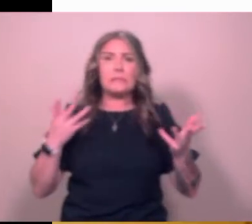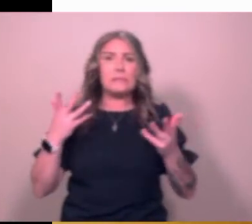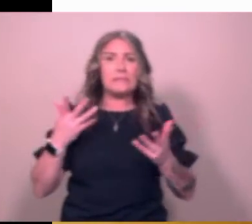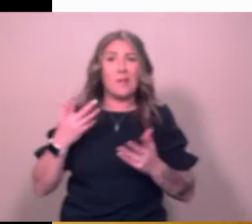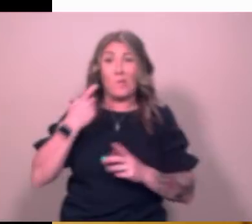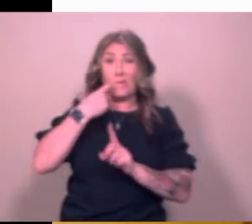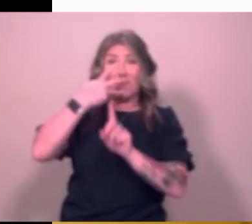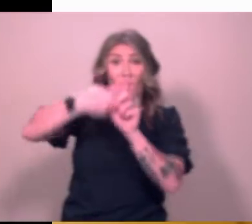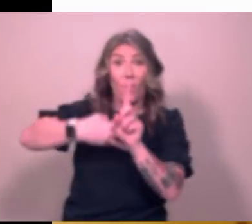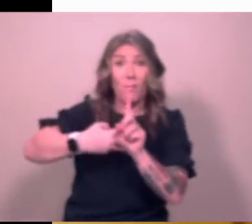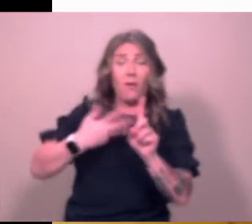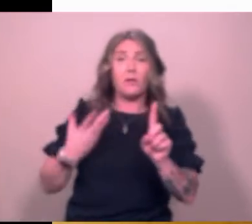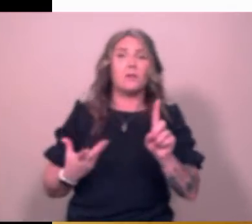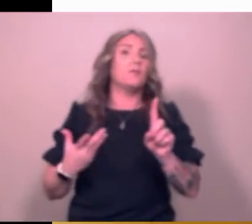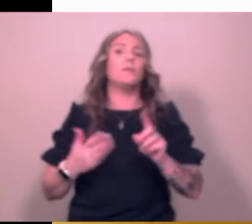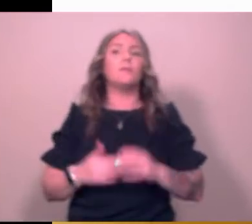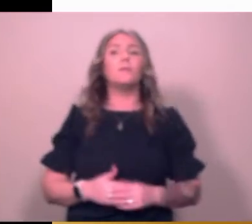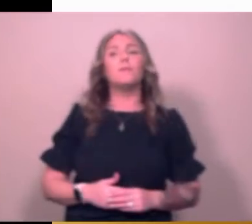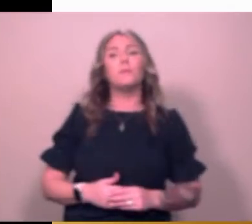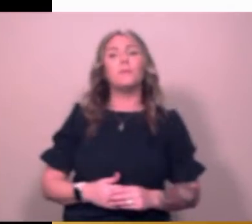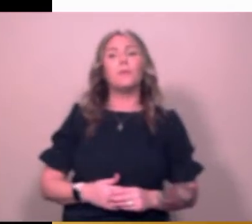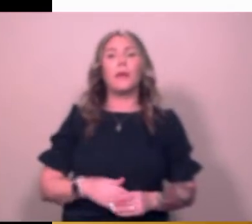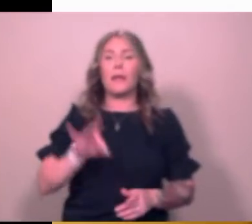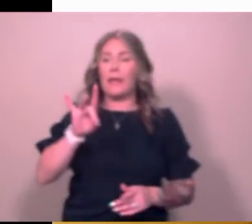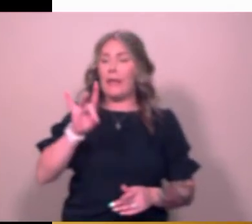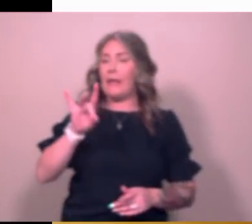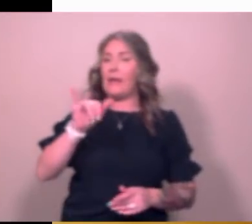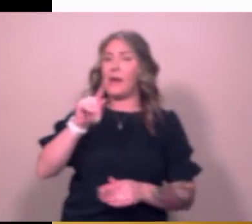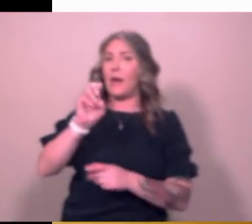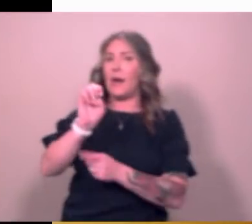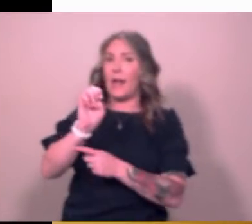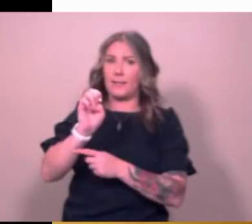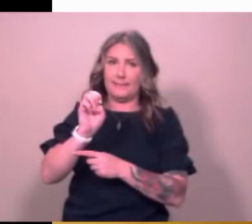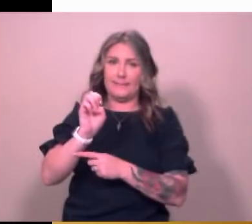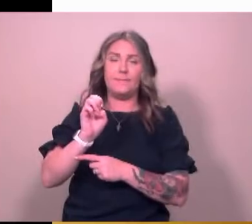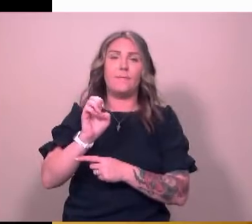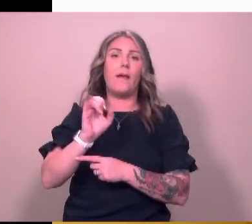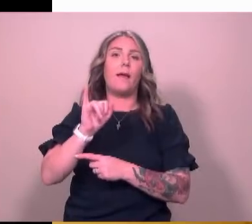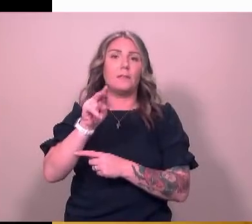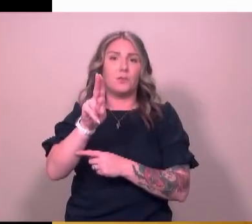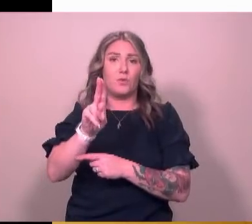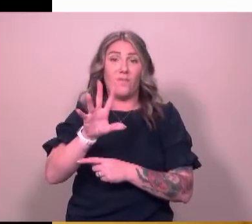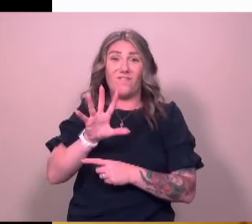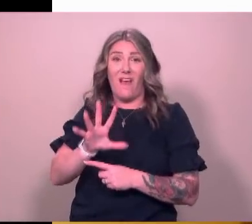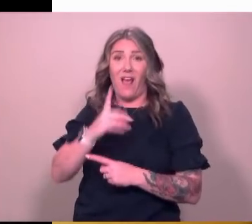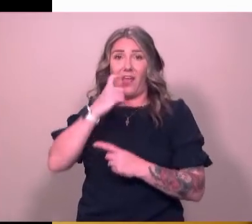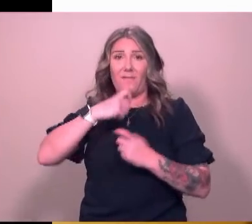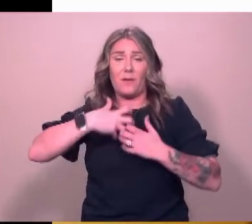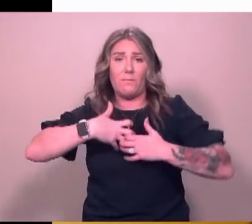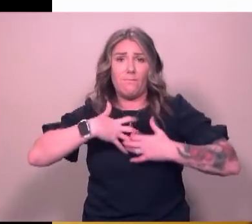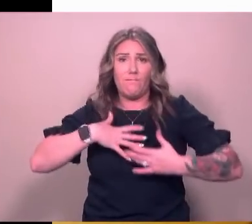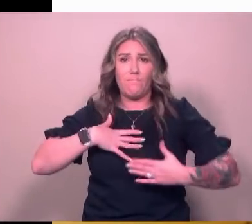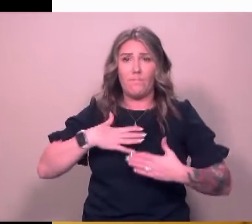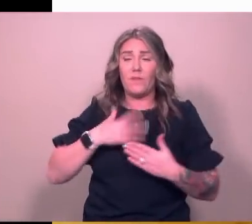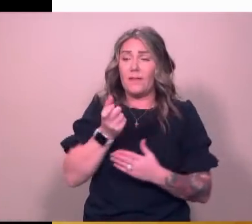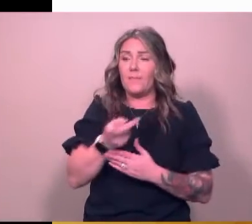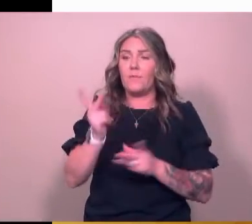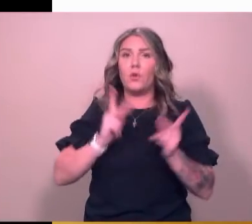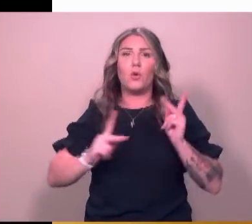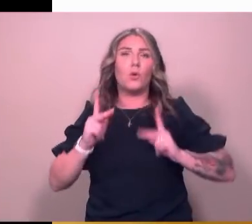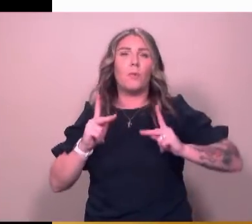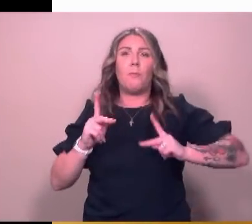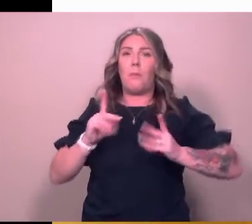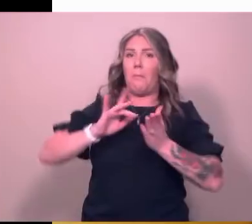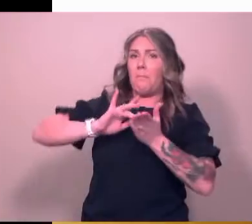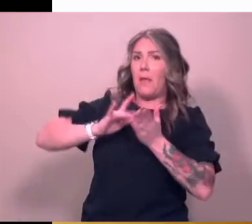months. We have 8 actively in the ICU, 5 are on ventilators. We have a few folks on the medical floor